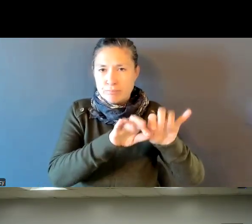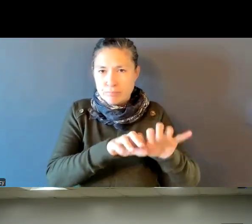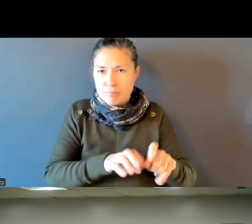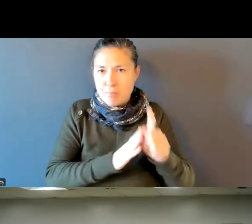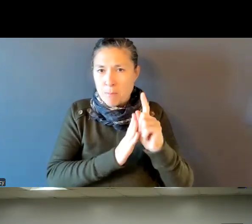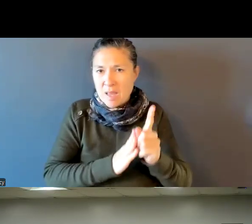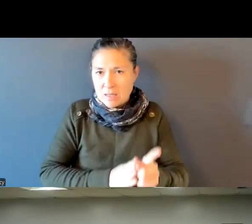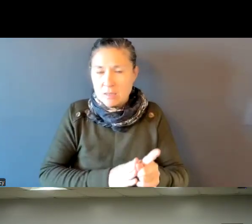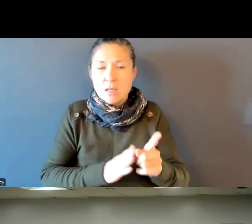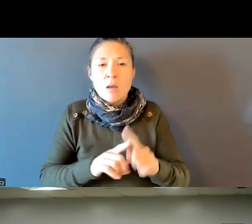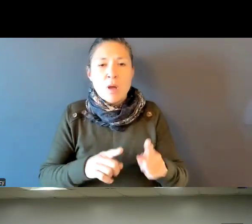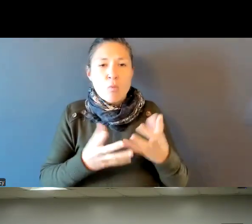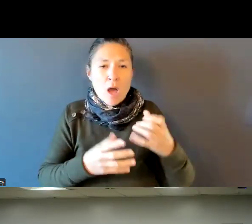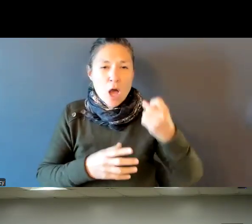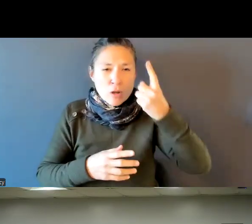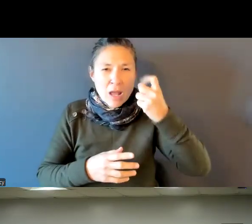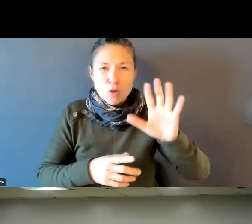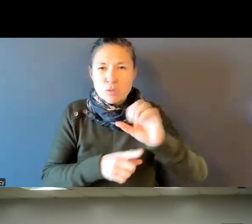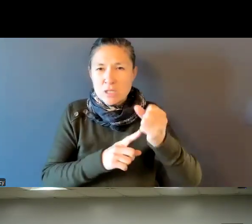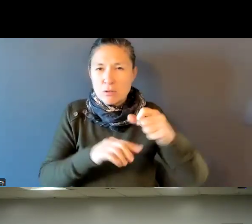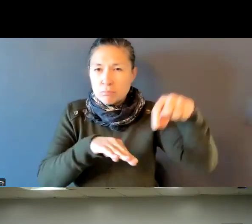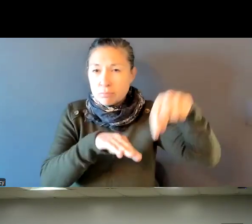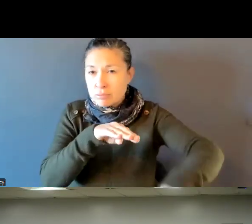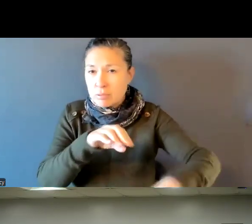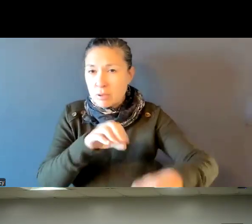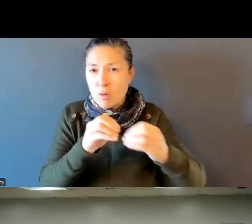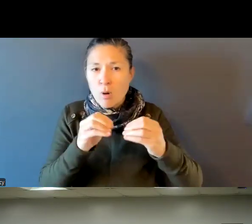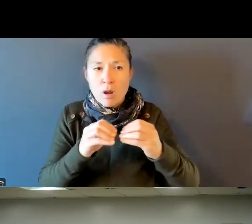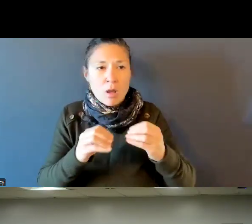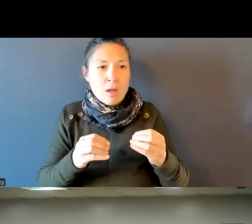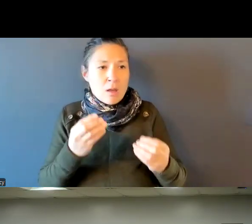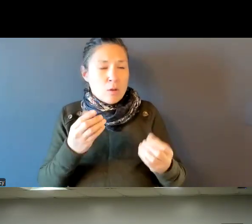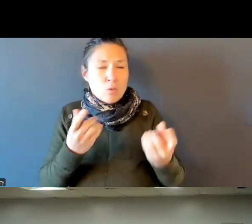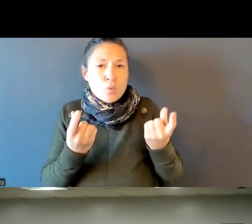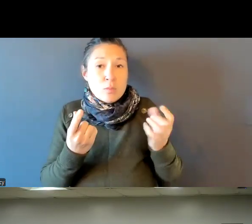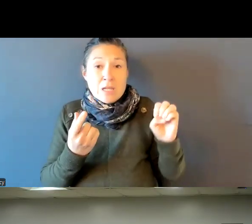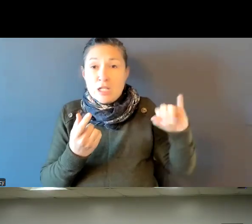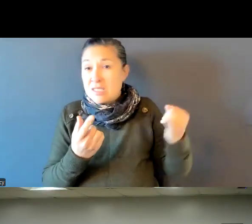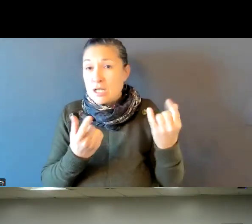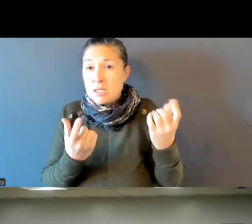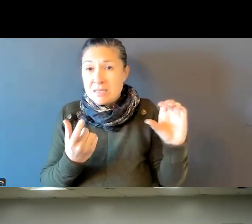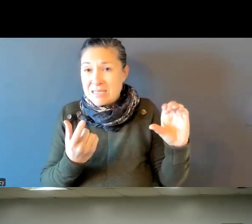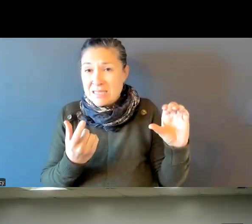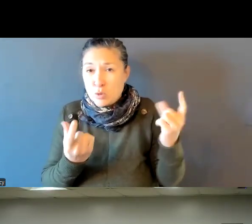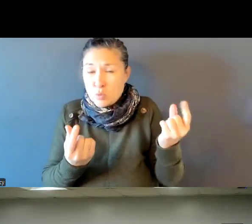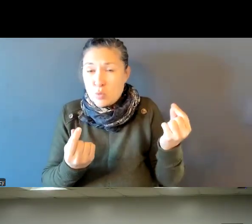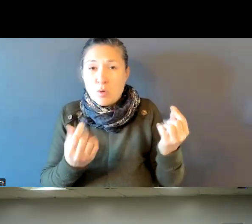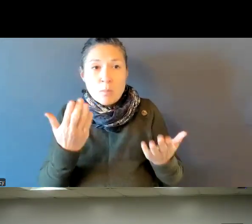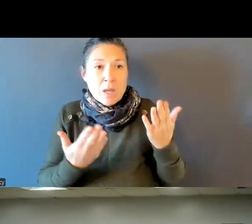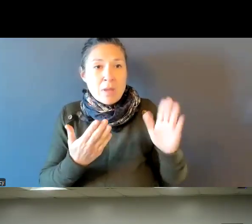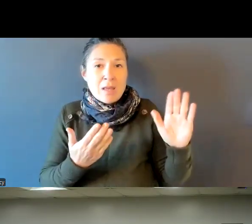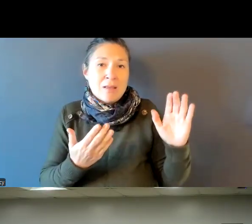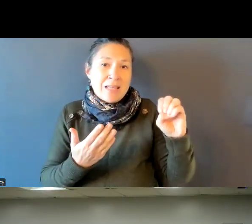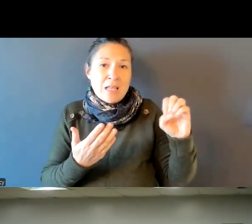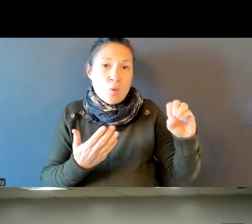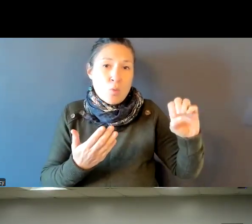the situation is and if there's anything that we can do about it, either at the executive office or with our